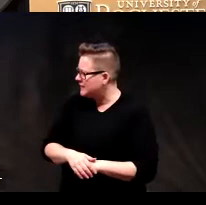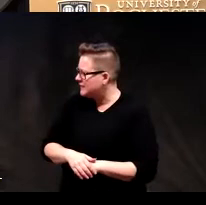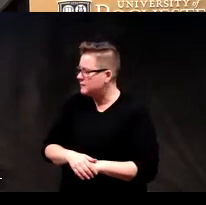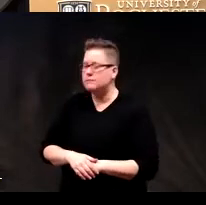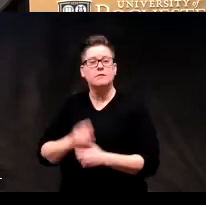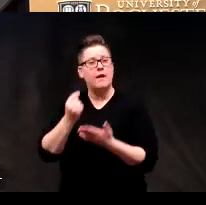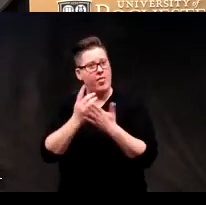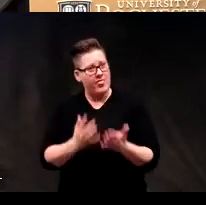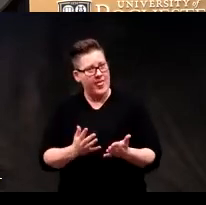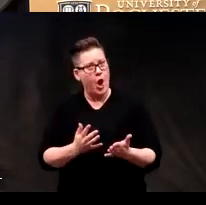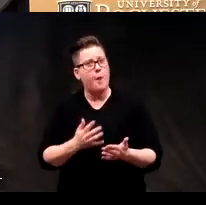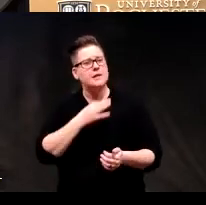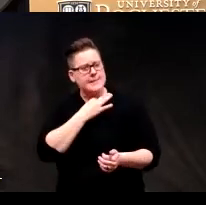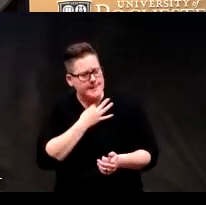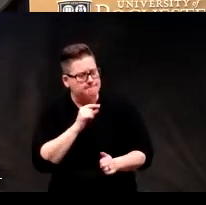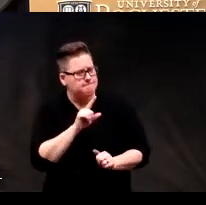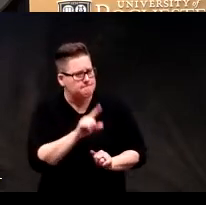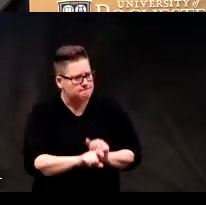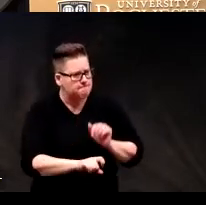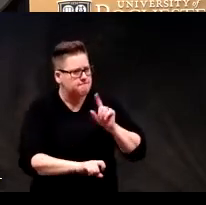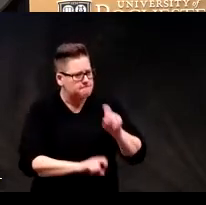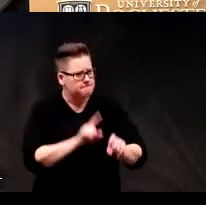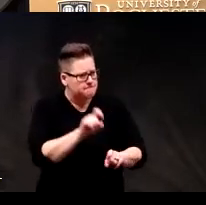The therapist expresses curiosity.